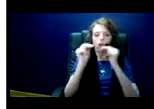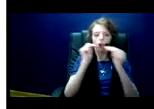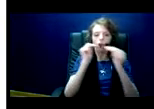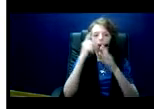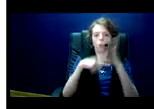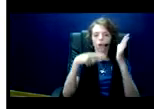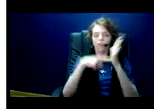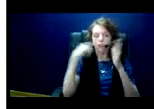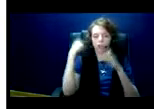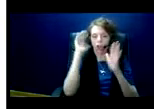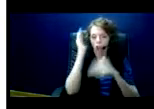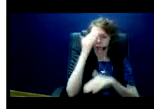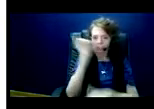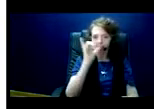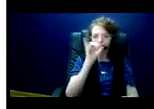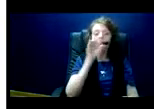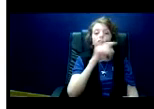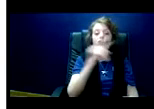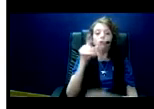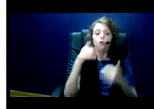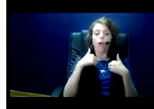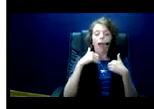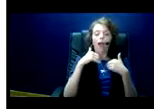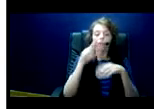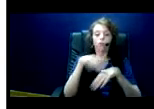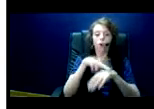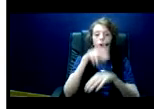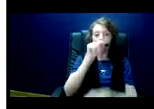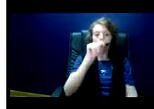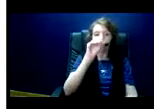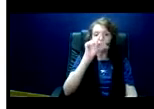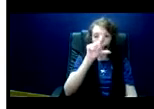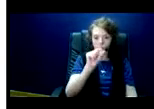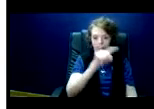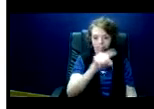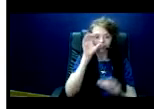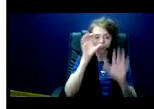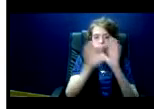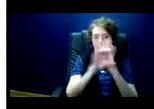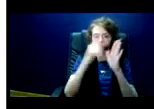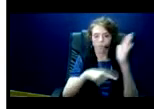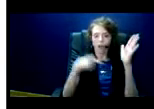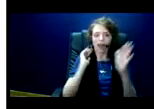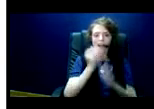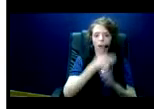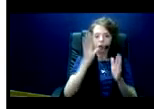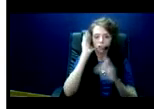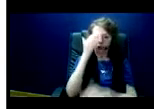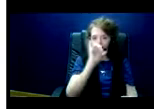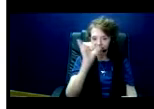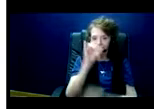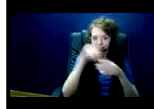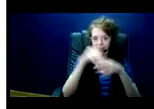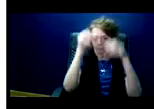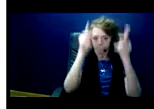encourage you, if you have typical tools that you use in your spaces, clearly this is a picture of what ours looks like in person. Imagine